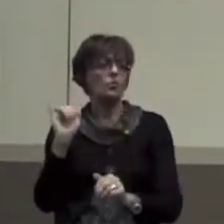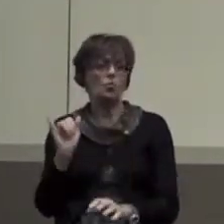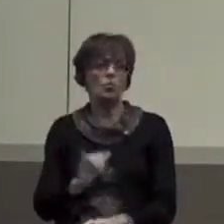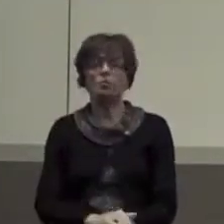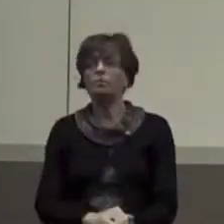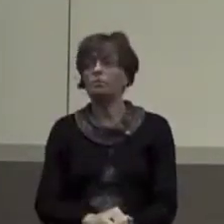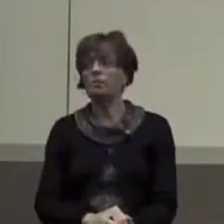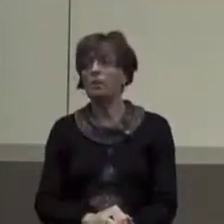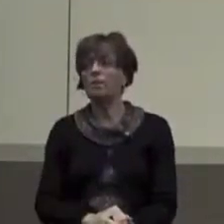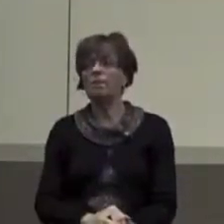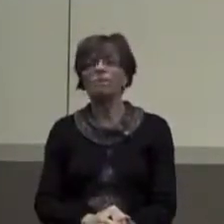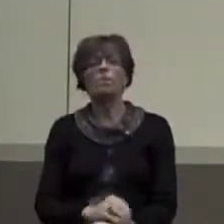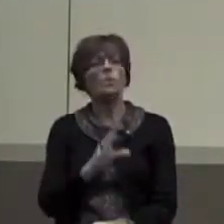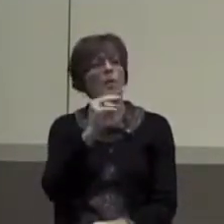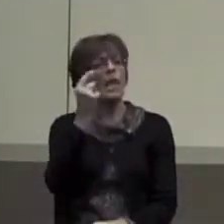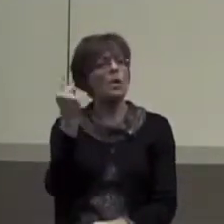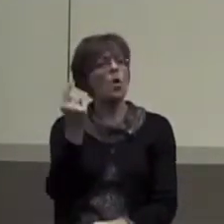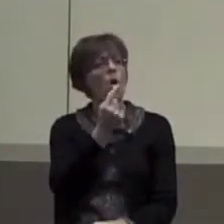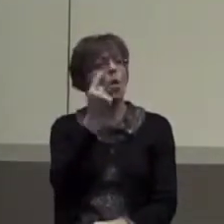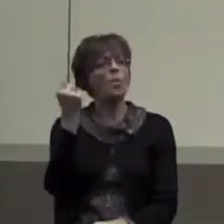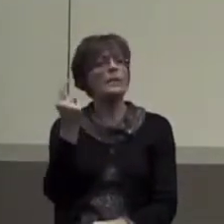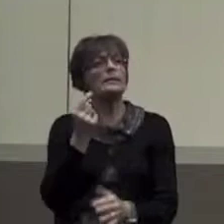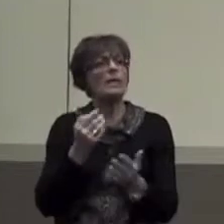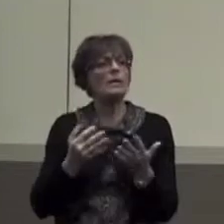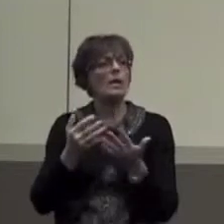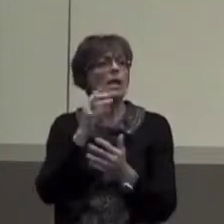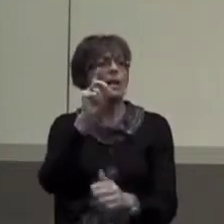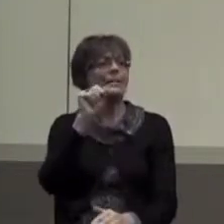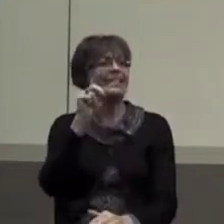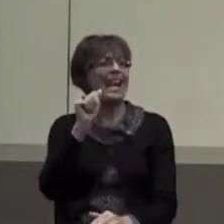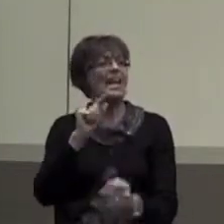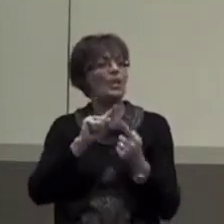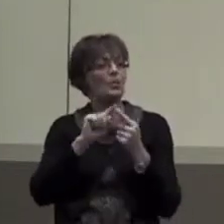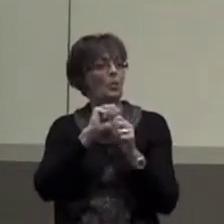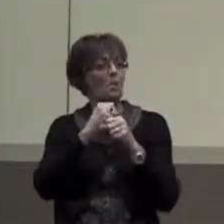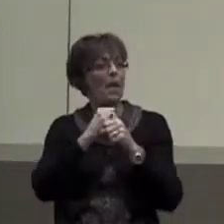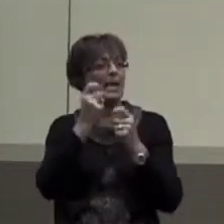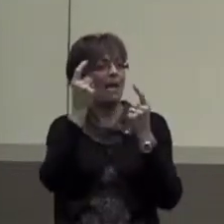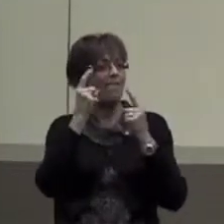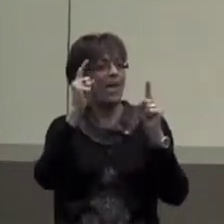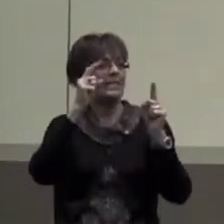And always collect data to make effective decisions.